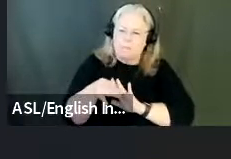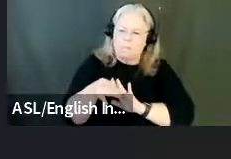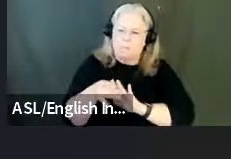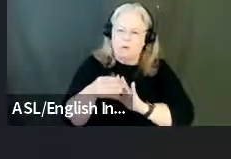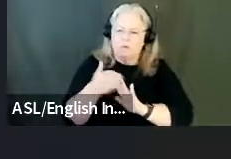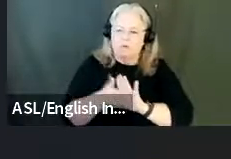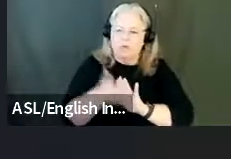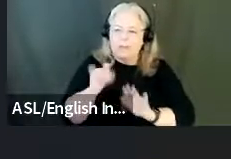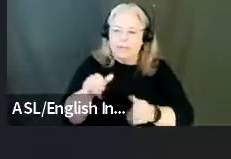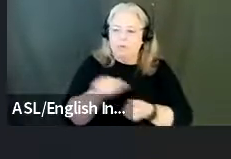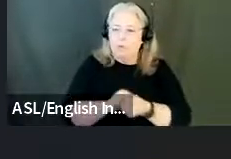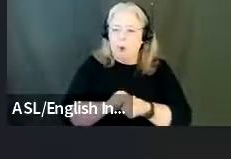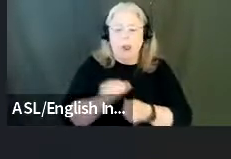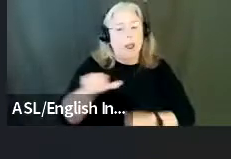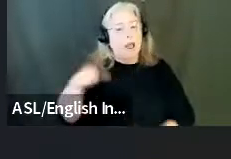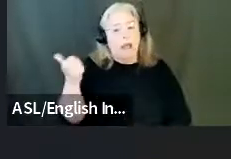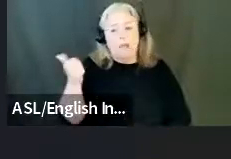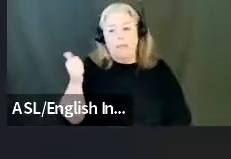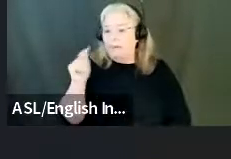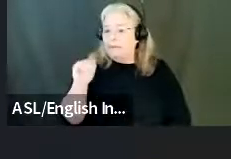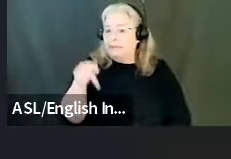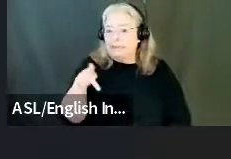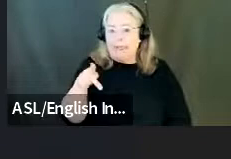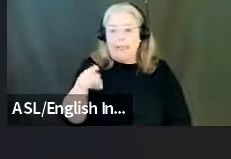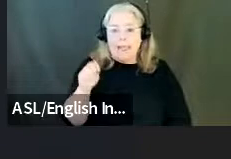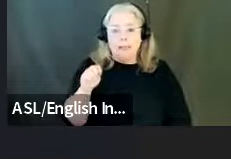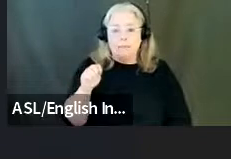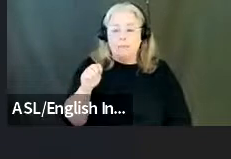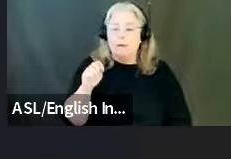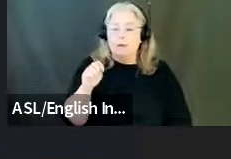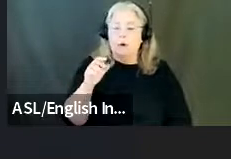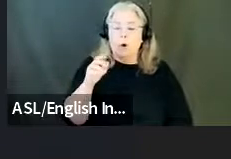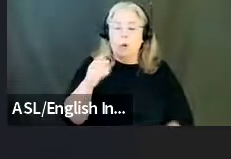can't do that with any other grippy material.